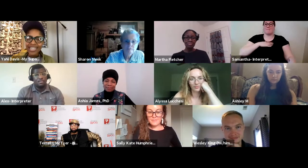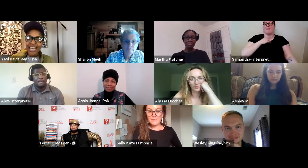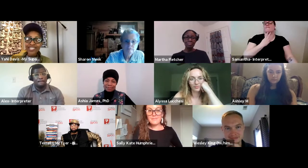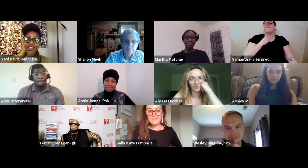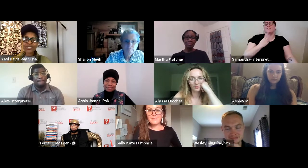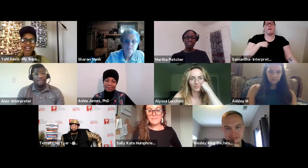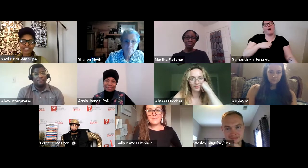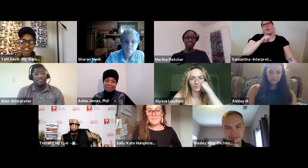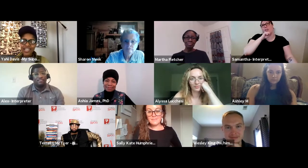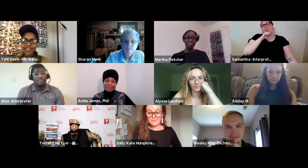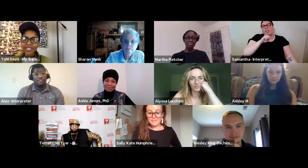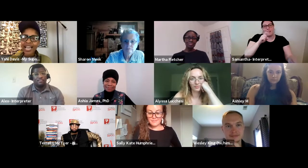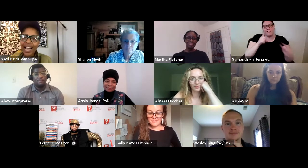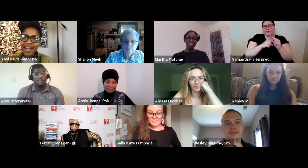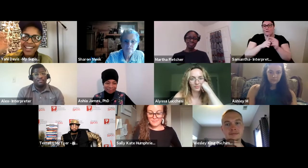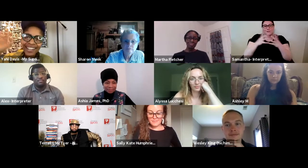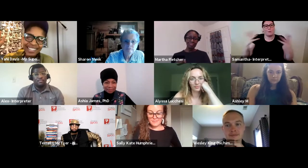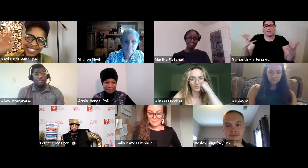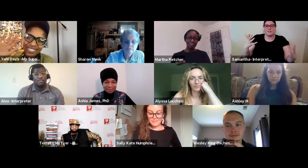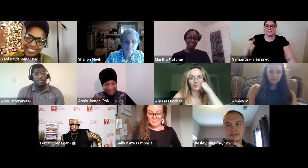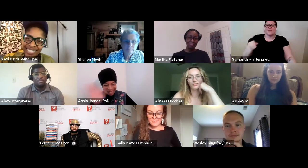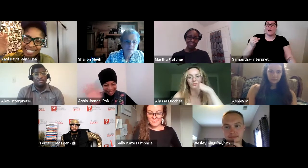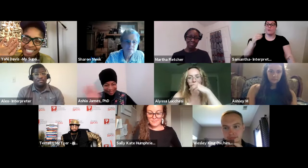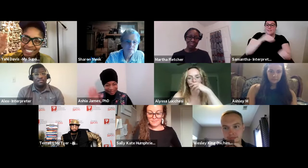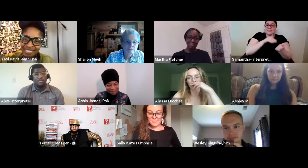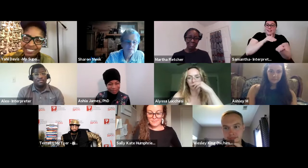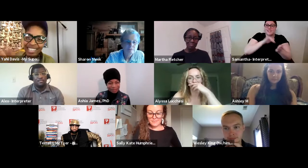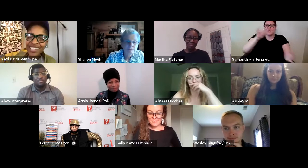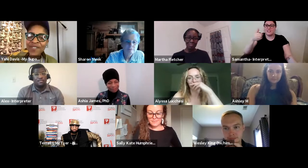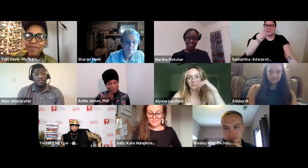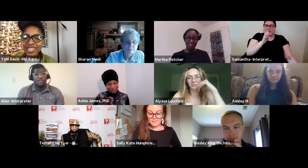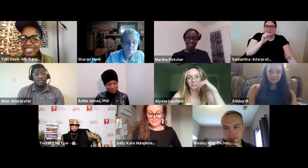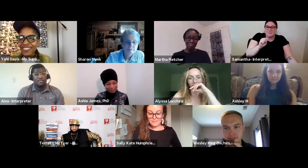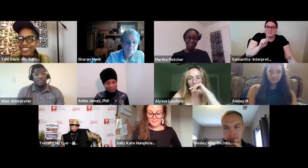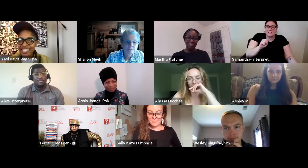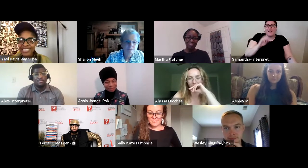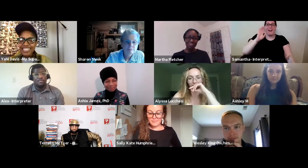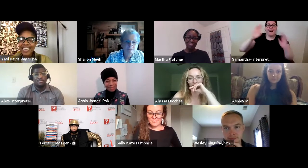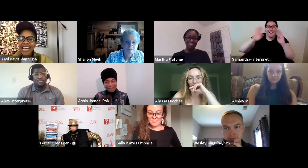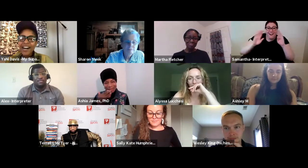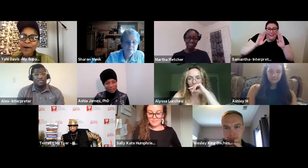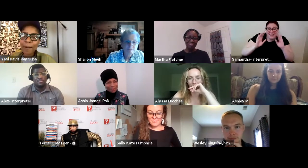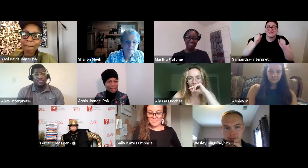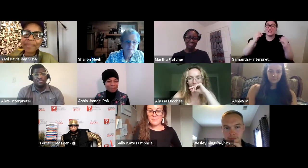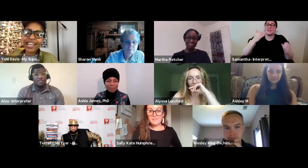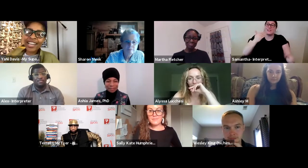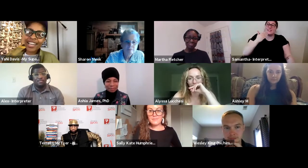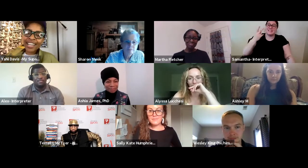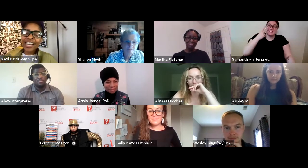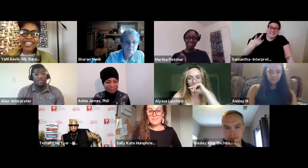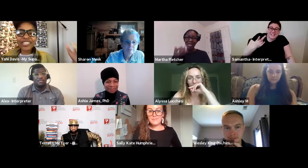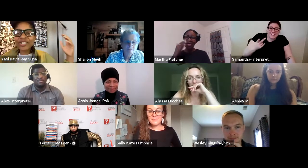much. And so Dr. James, hi, so good to see you. Thank you for being here with us. Thank you for having